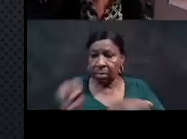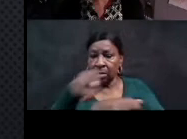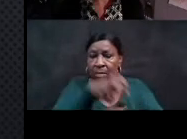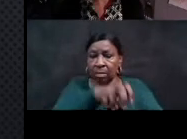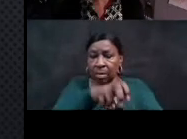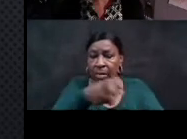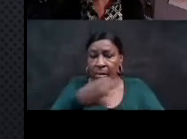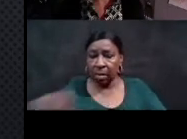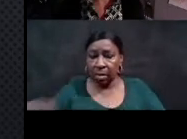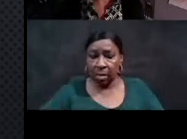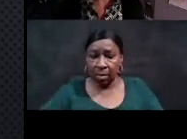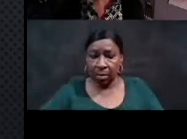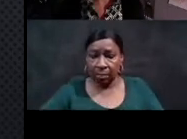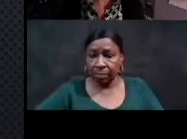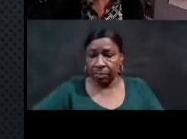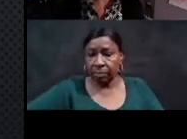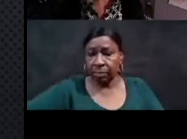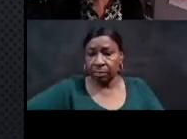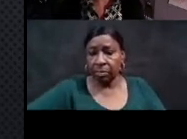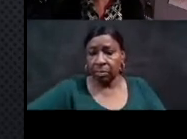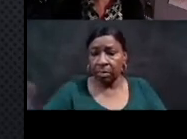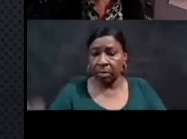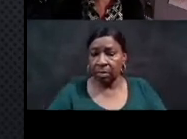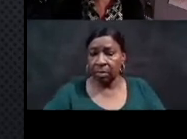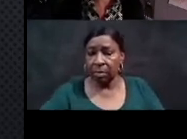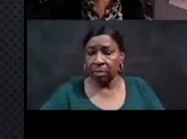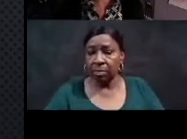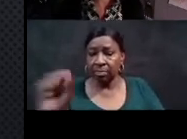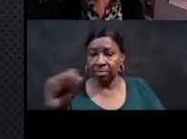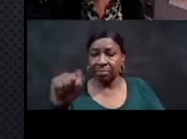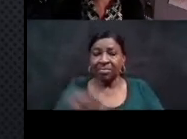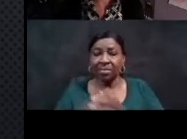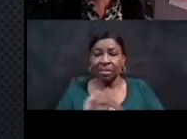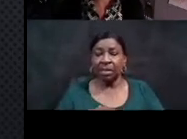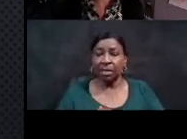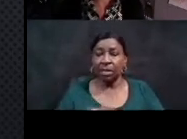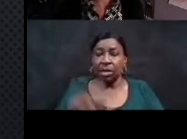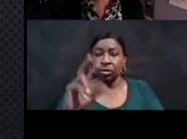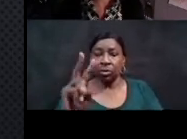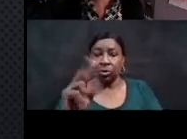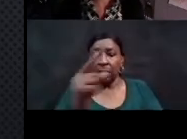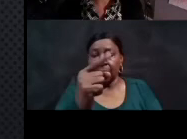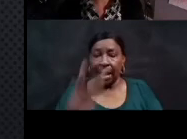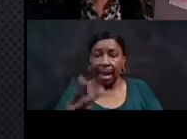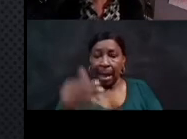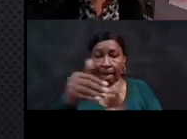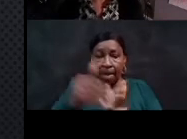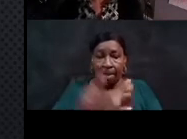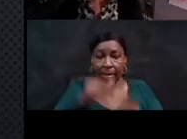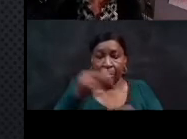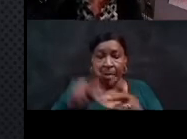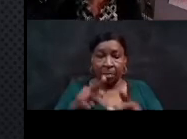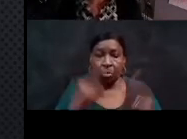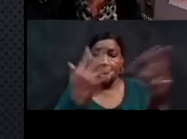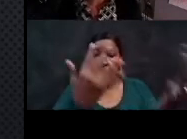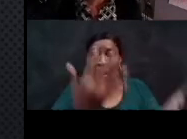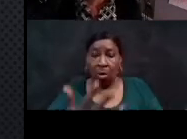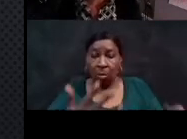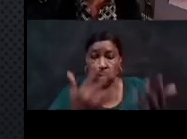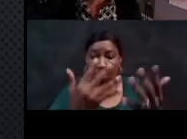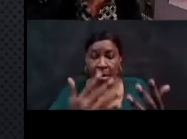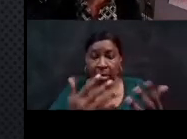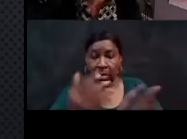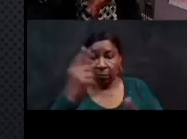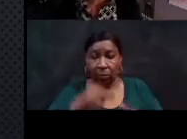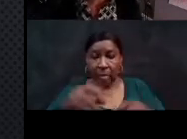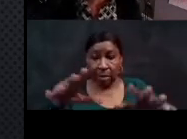By last year, 2019, there were about 3.5 million people awaiting the adjudication of their asylum claims. We also